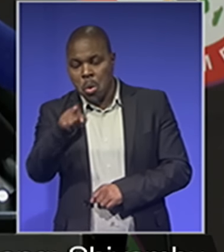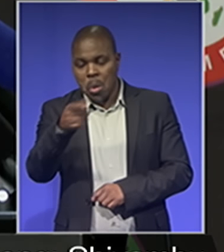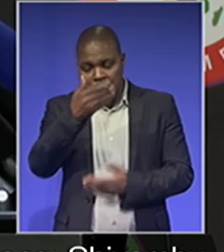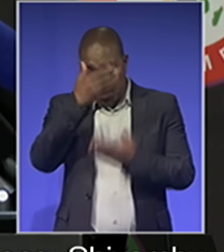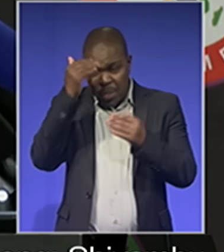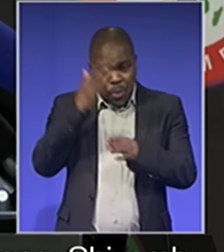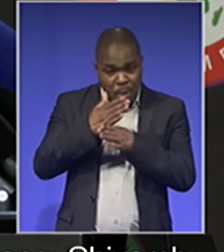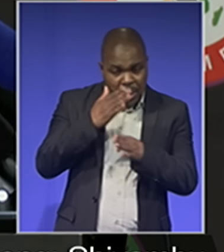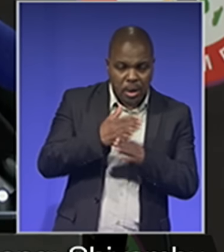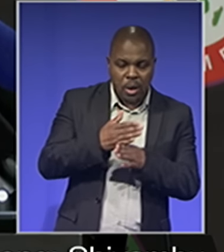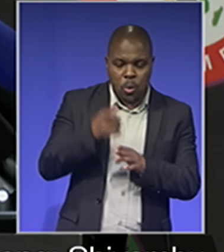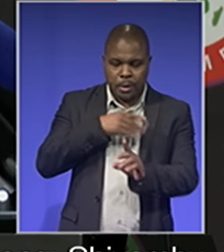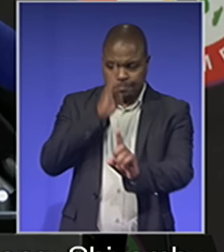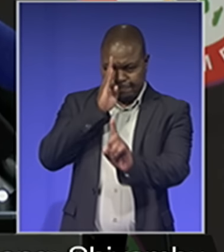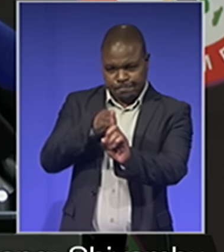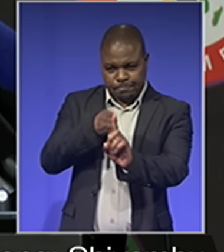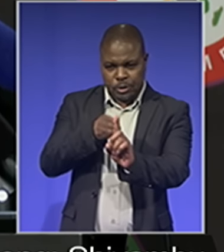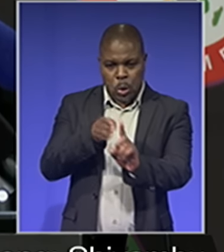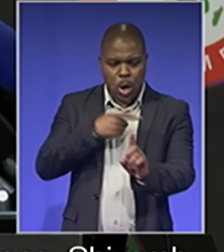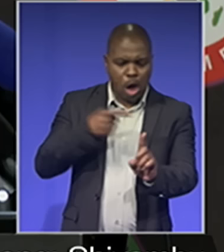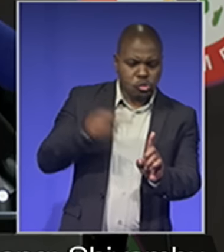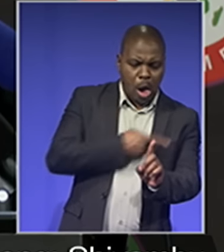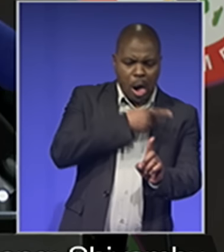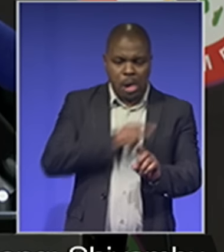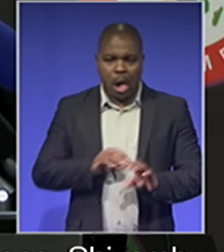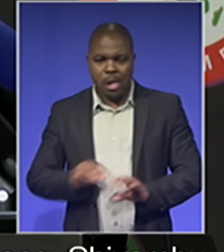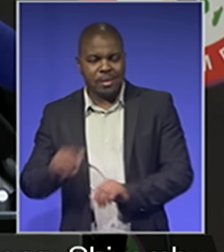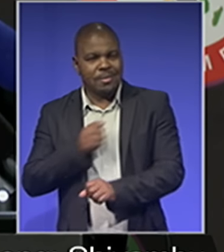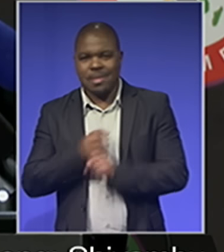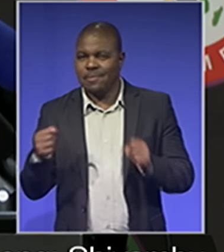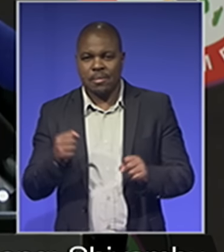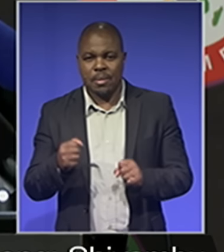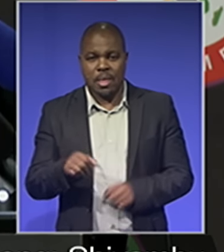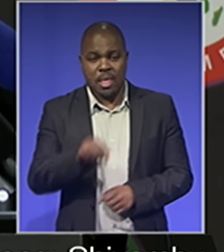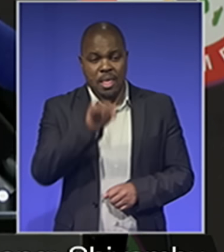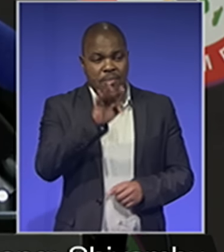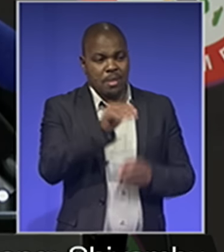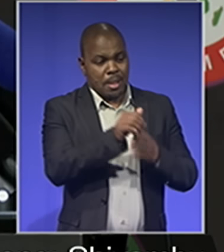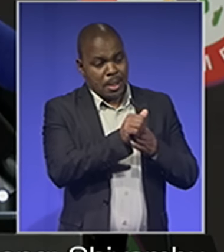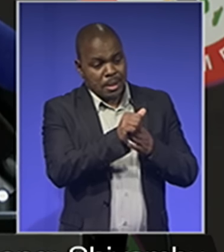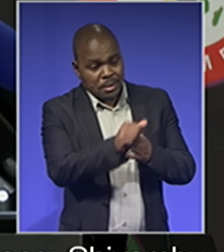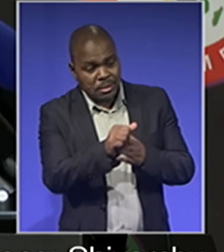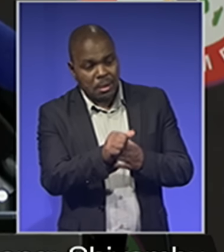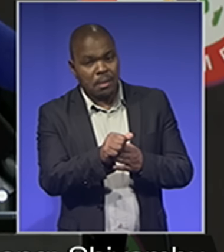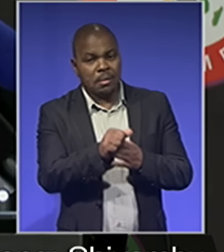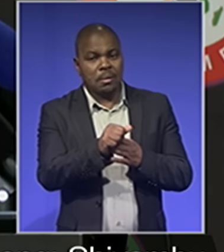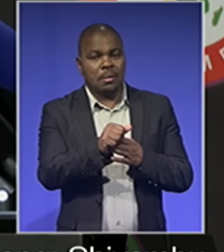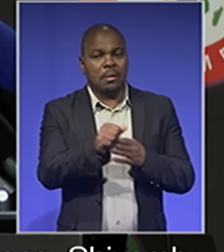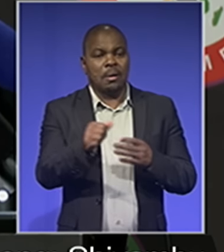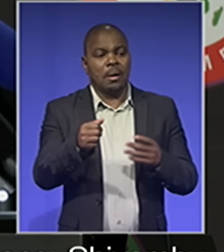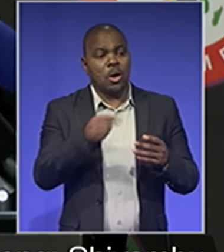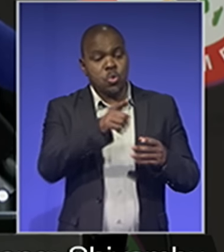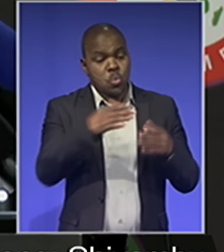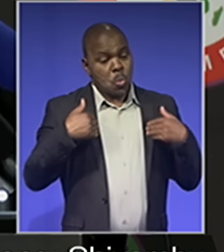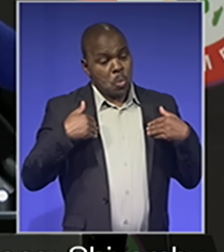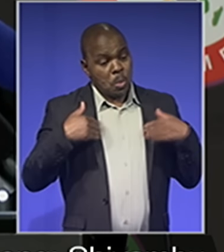do not gossip about it. So if leaders, even if they were there from day